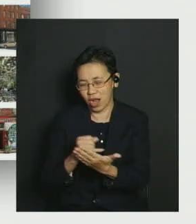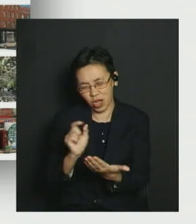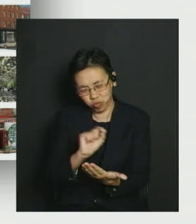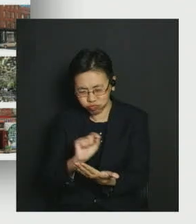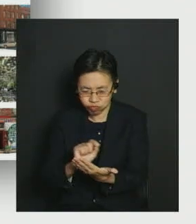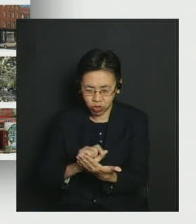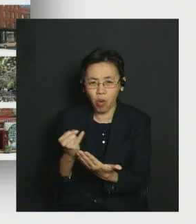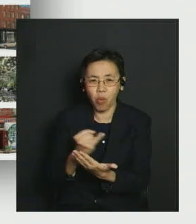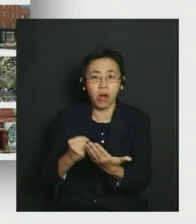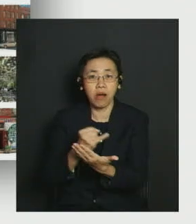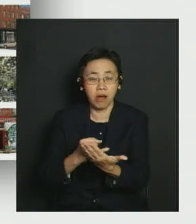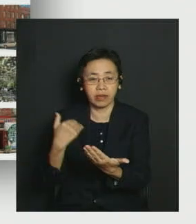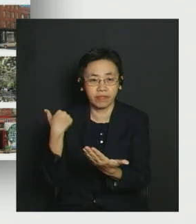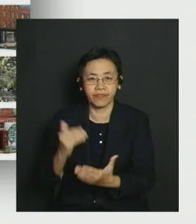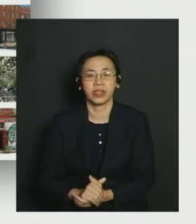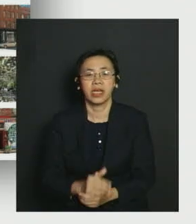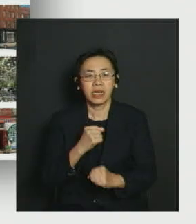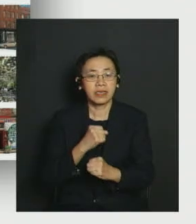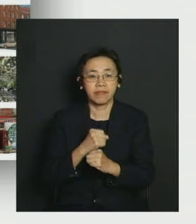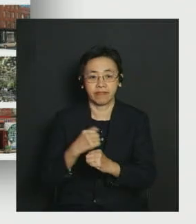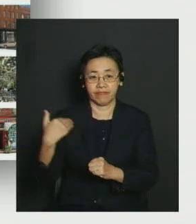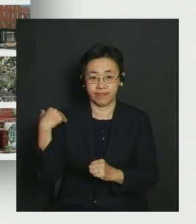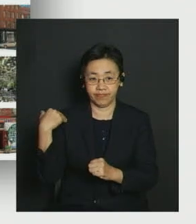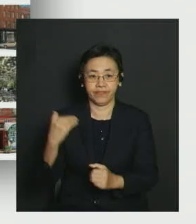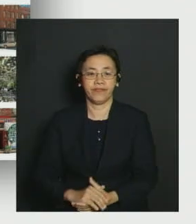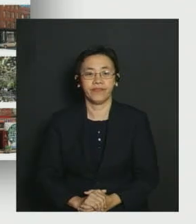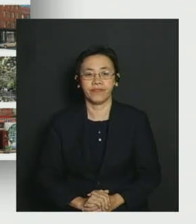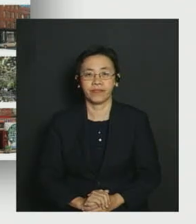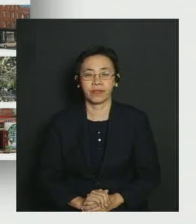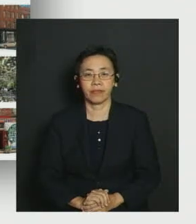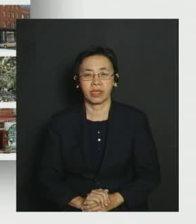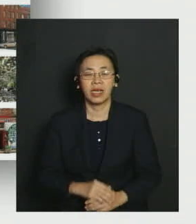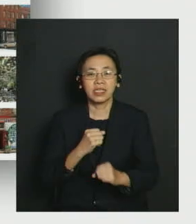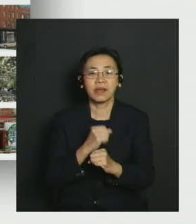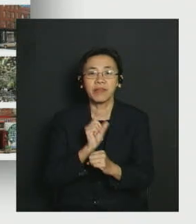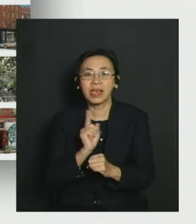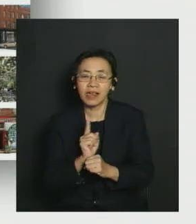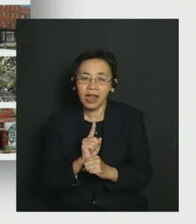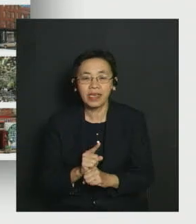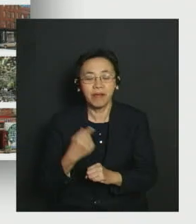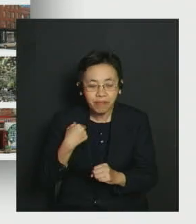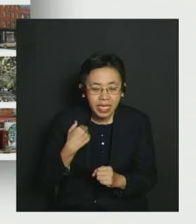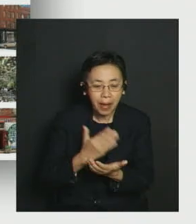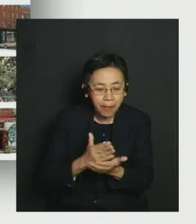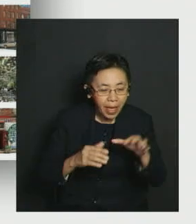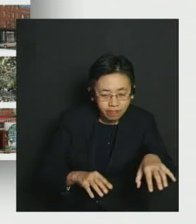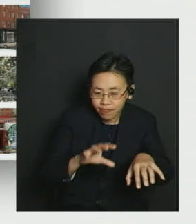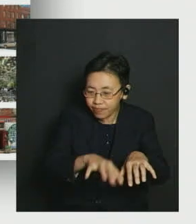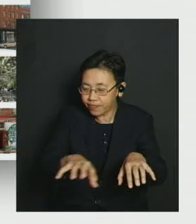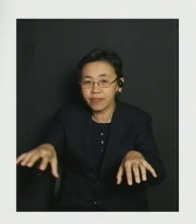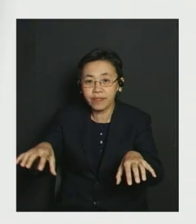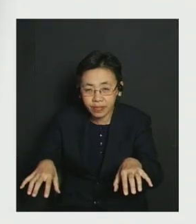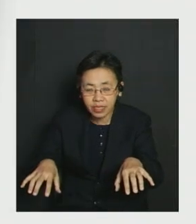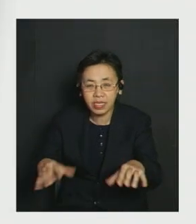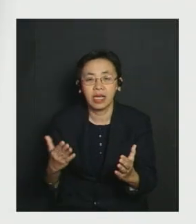end. You know, it's sort of creating a set of guidelines or changing the zoning. It's putting in text what we've been sort of sketching through.